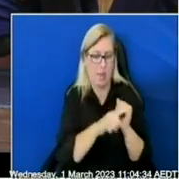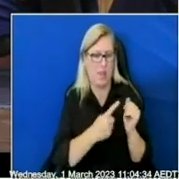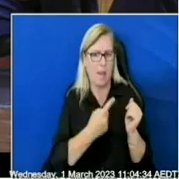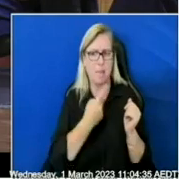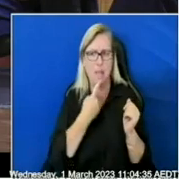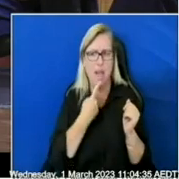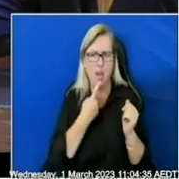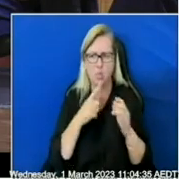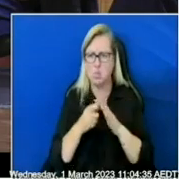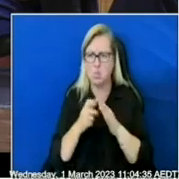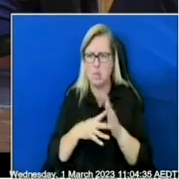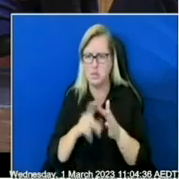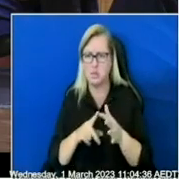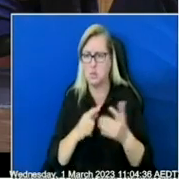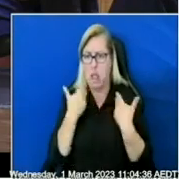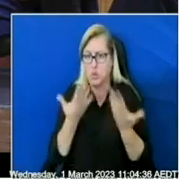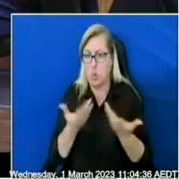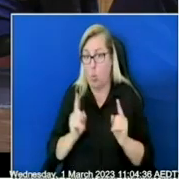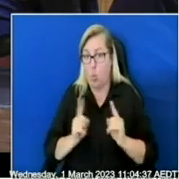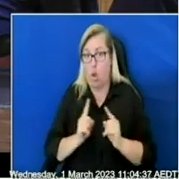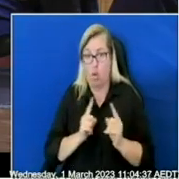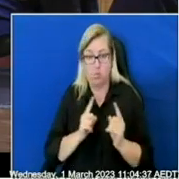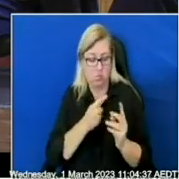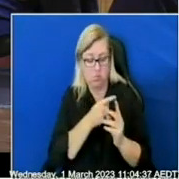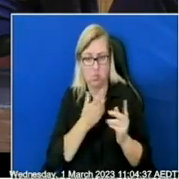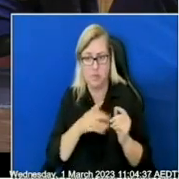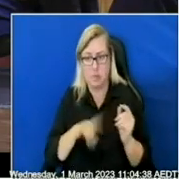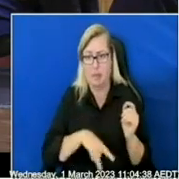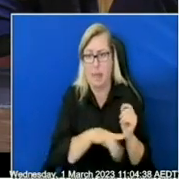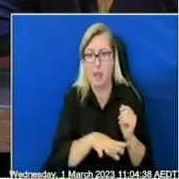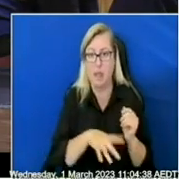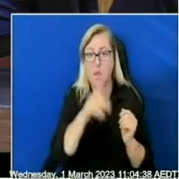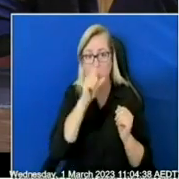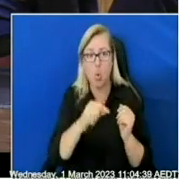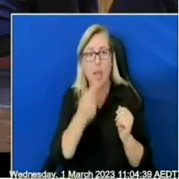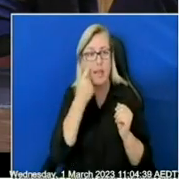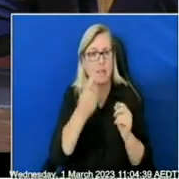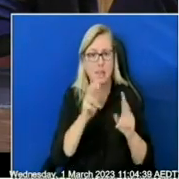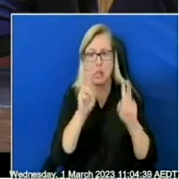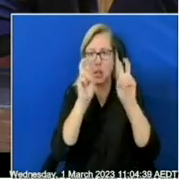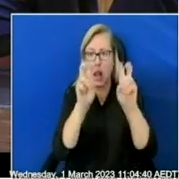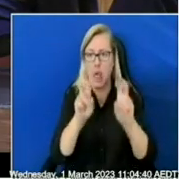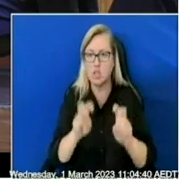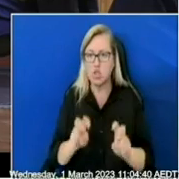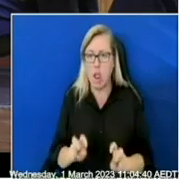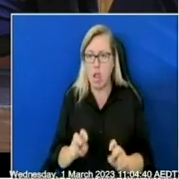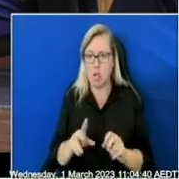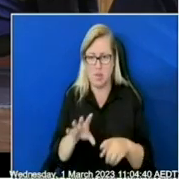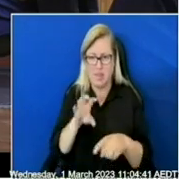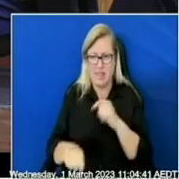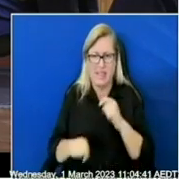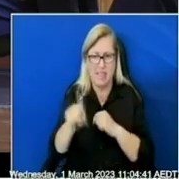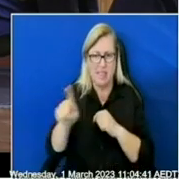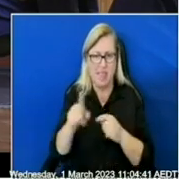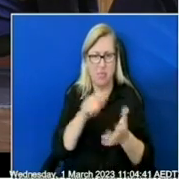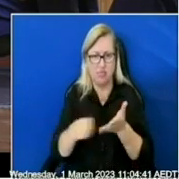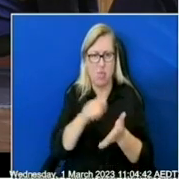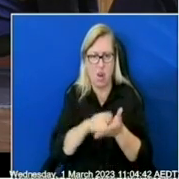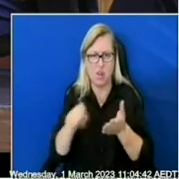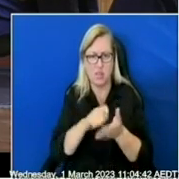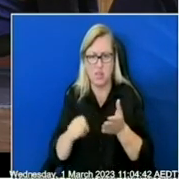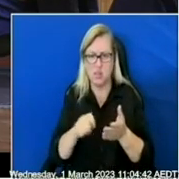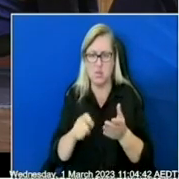but you can see it on the ledger. I just hate the handwriting in the ledger. It's just so authoritarian. It's just